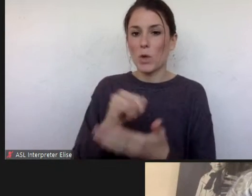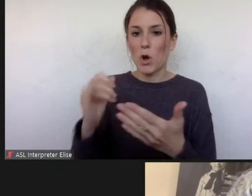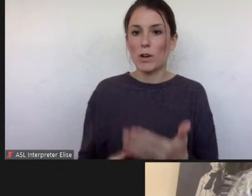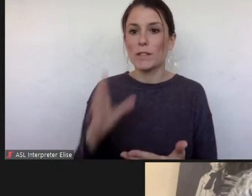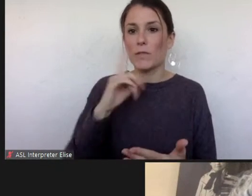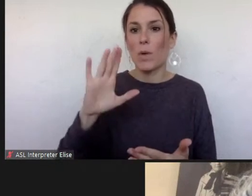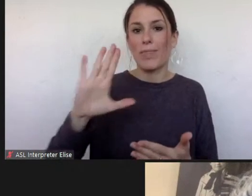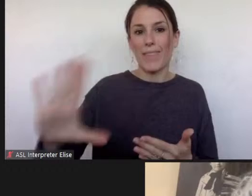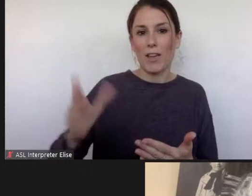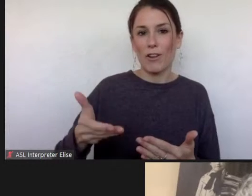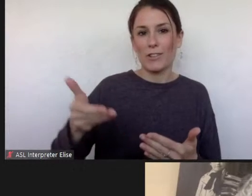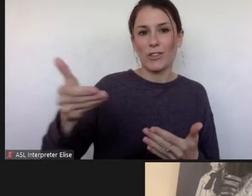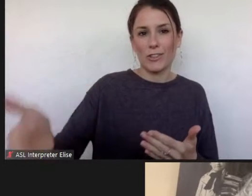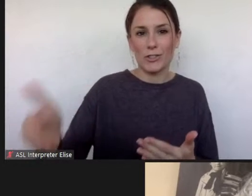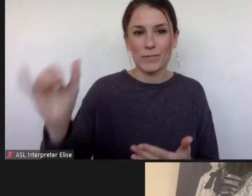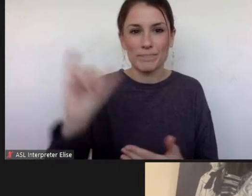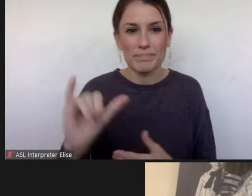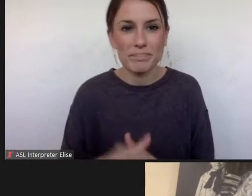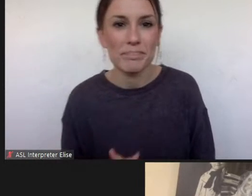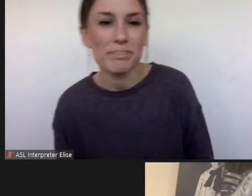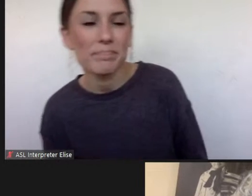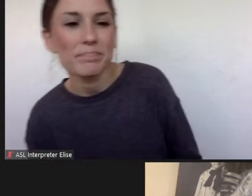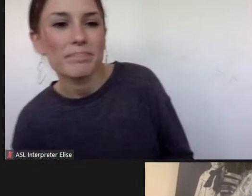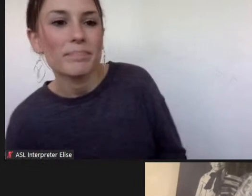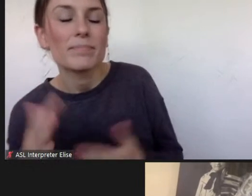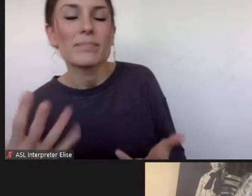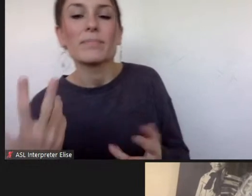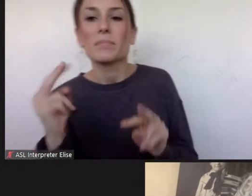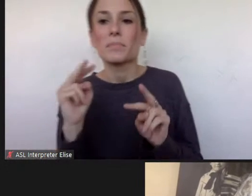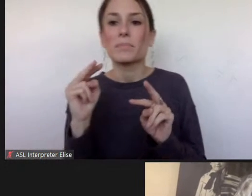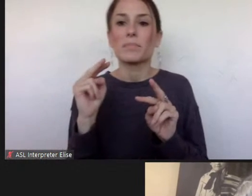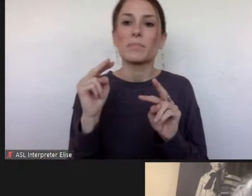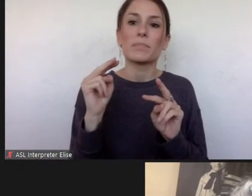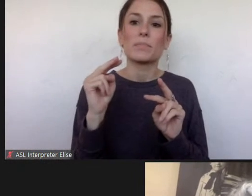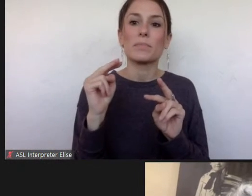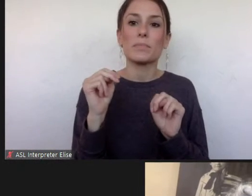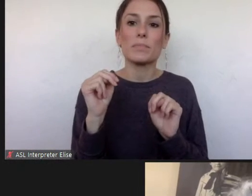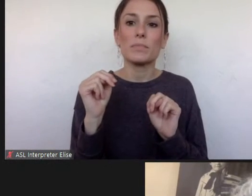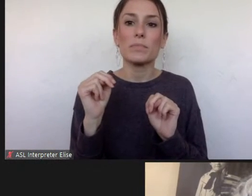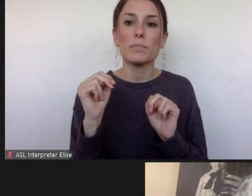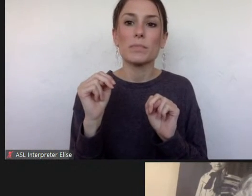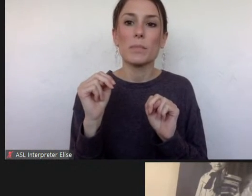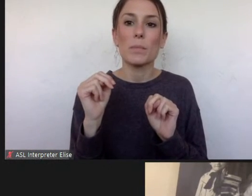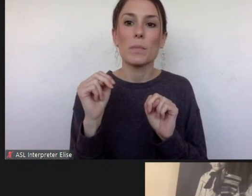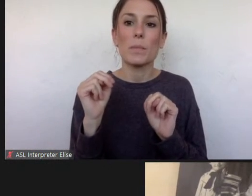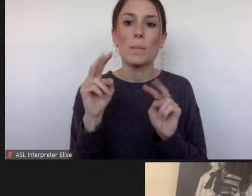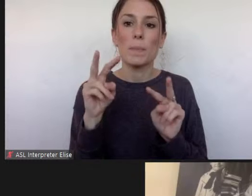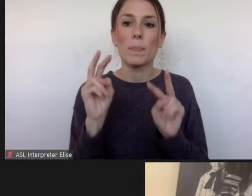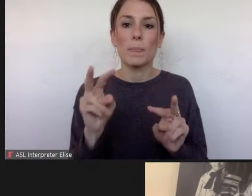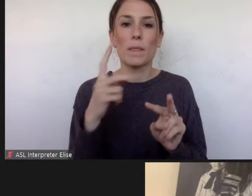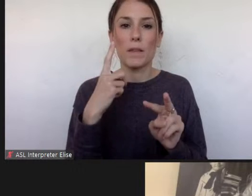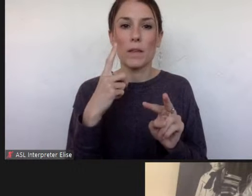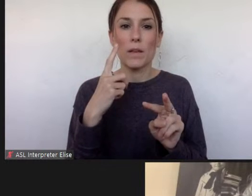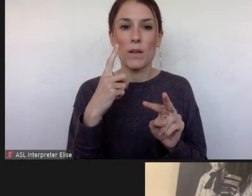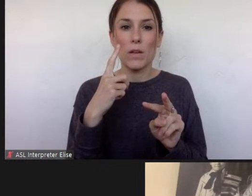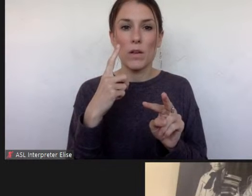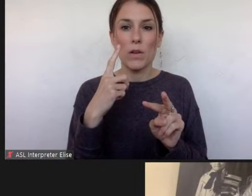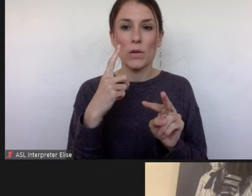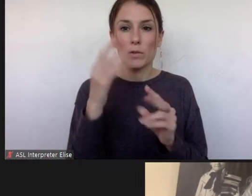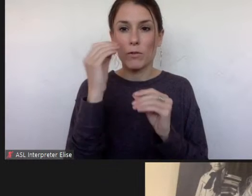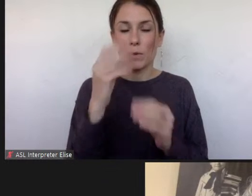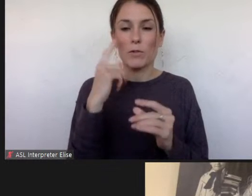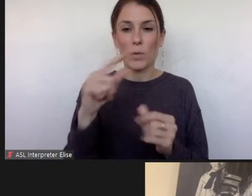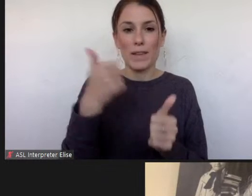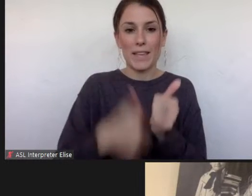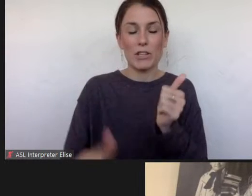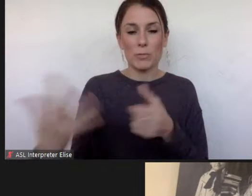respective introductions. Please look for written bios of each participant, which will be copied and pasted into the chat